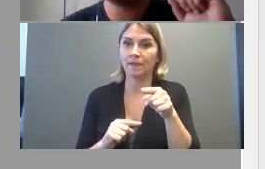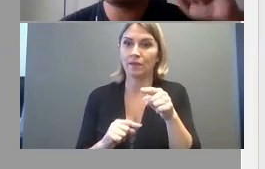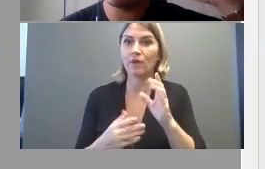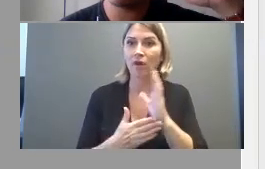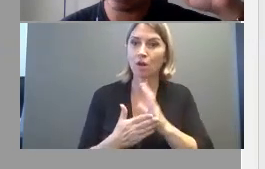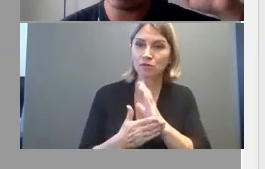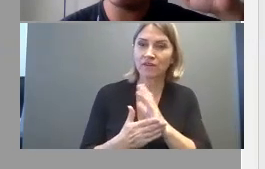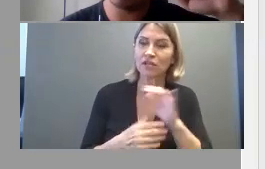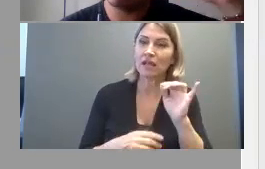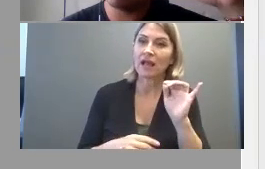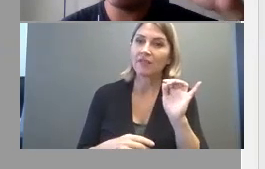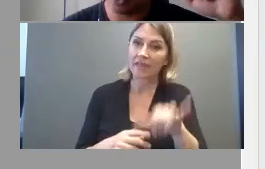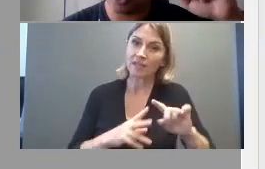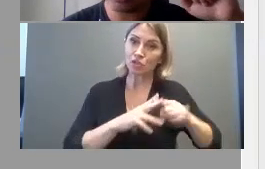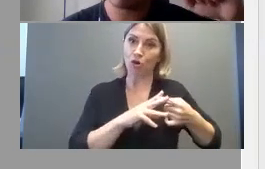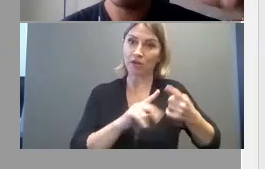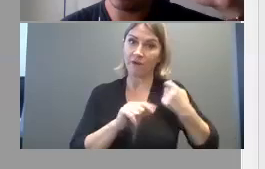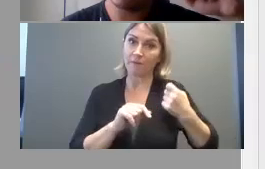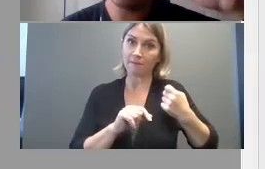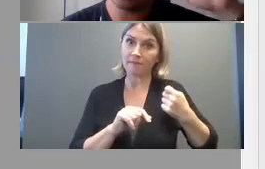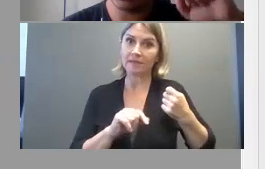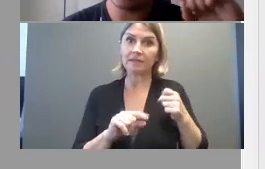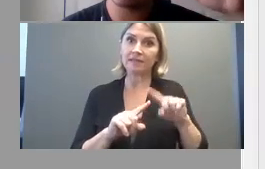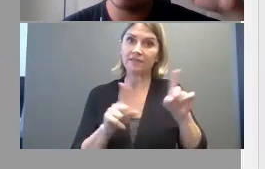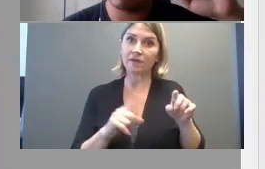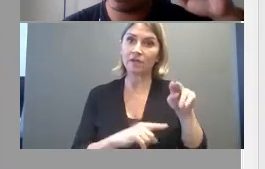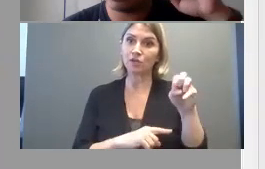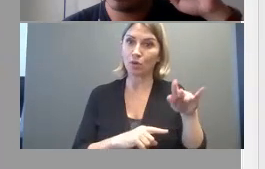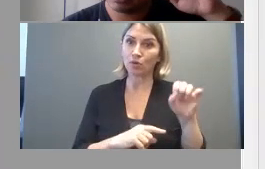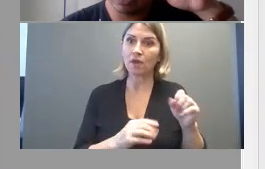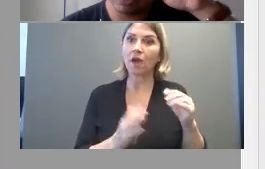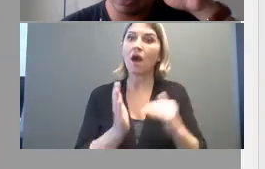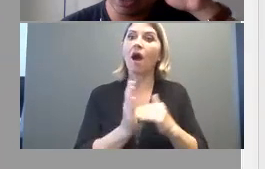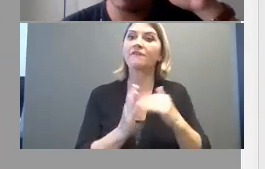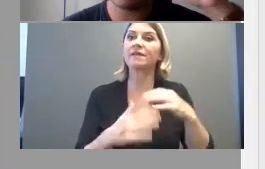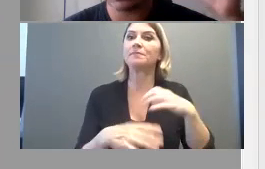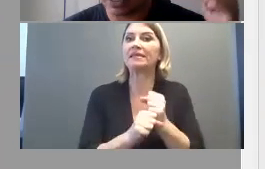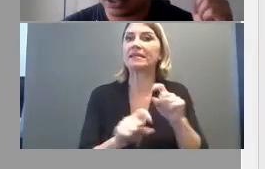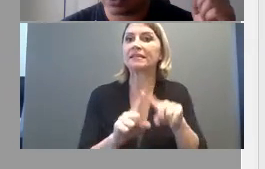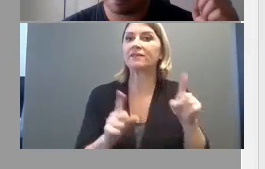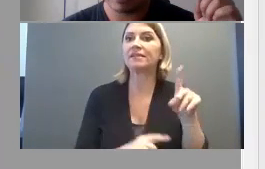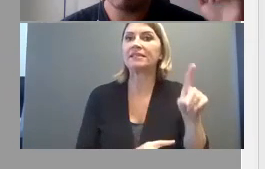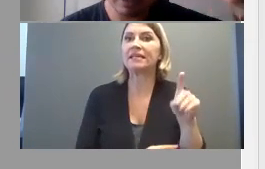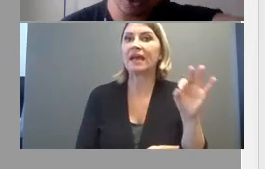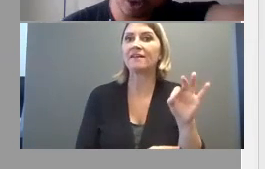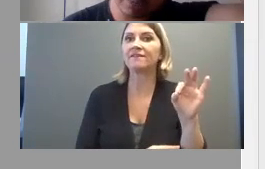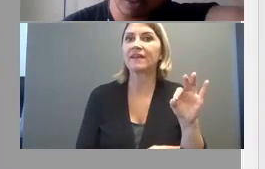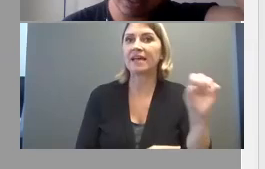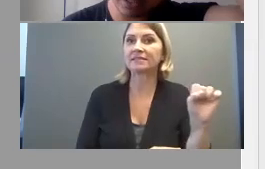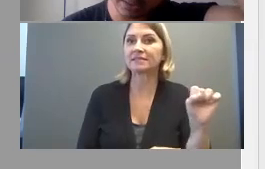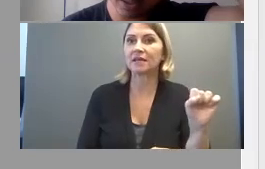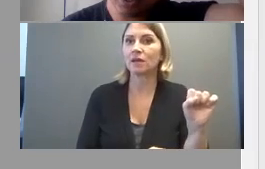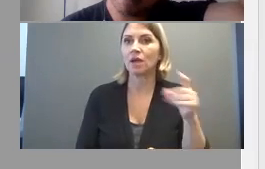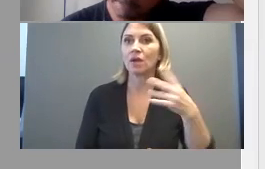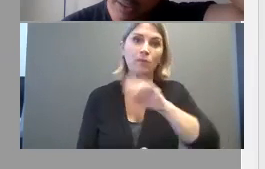there, that different starting from different nodes often generates different DFS strategies. We will talk